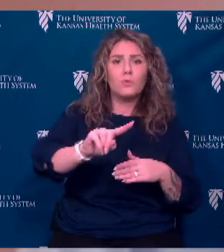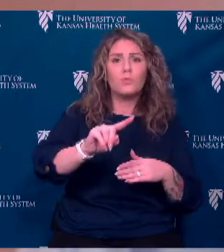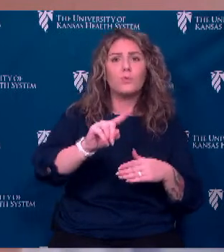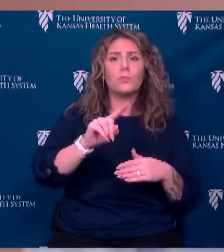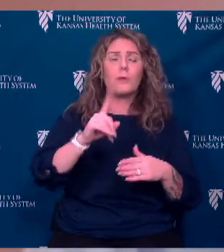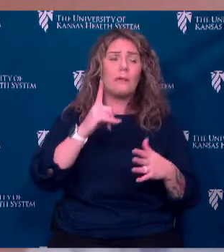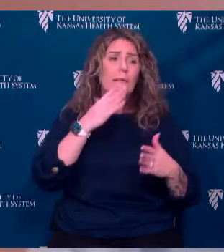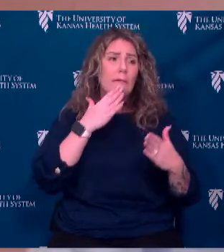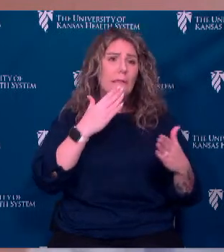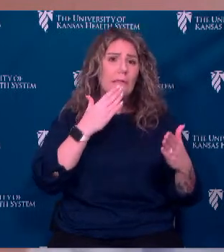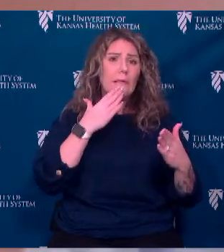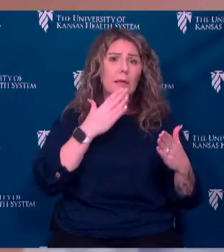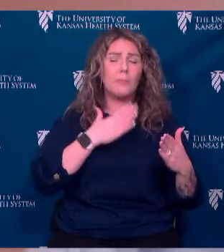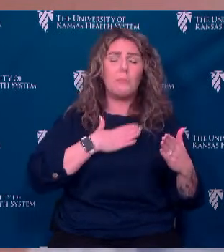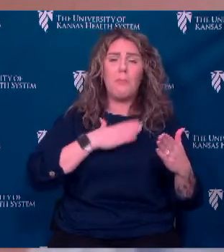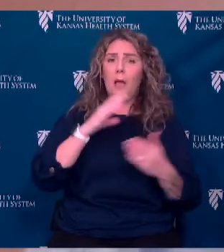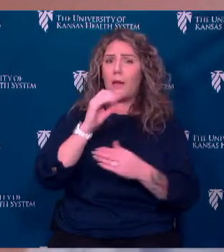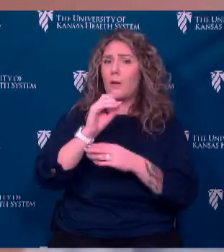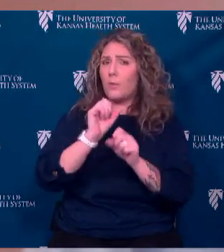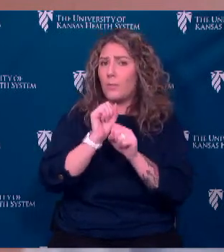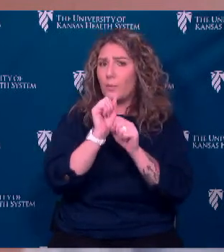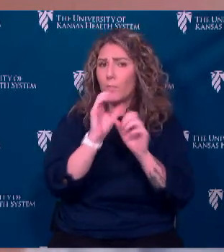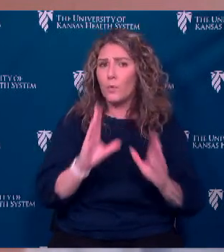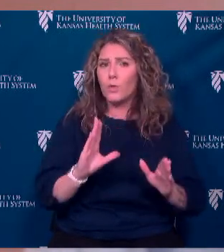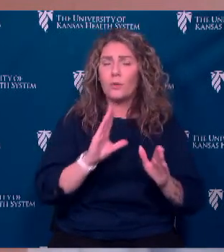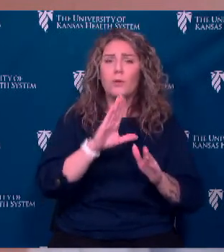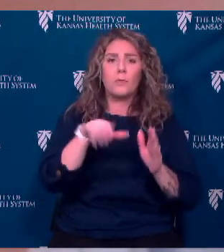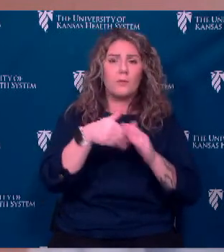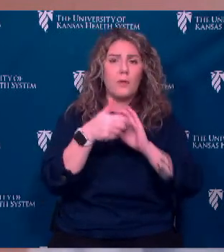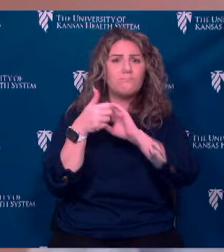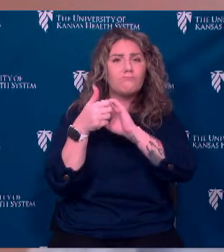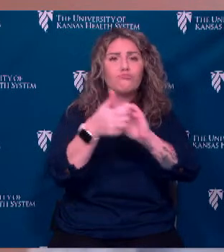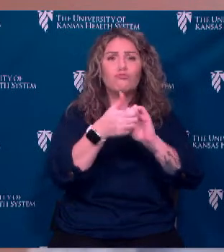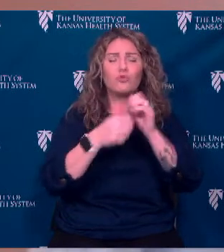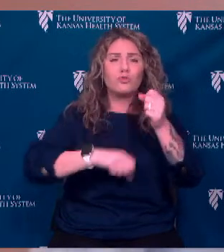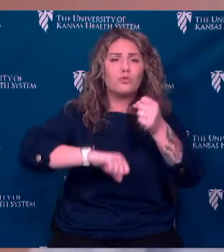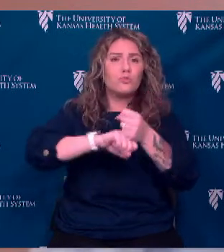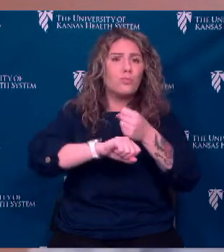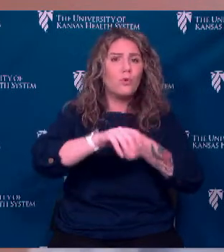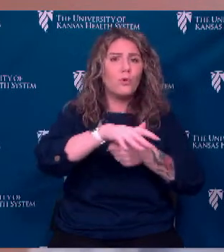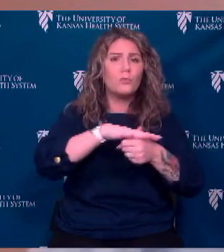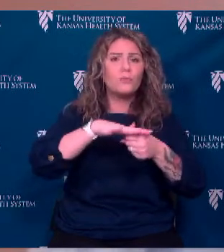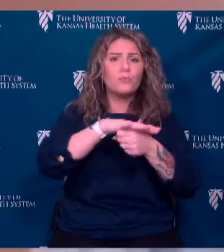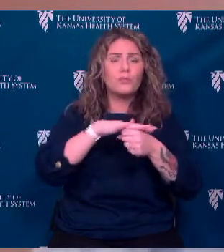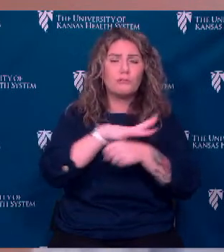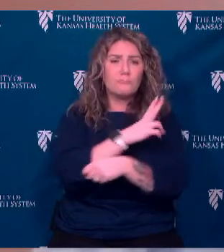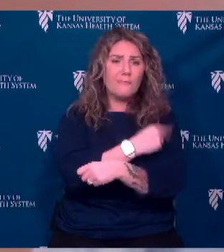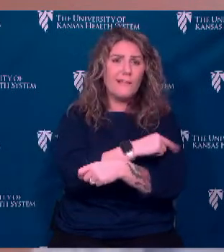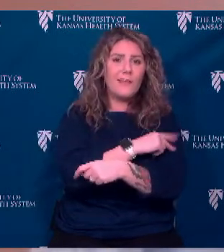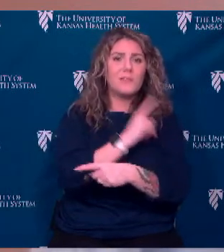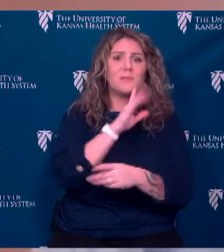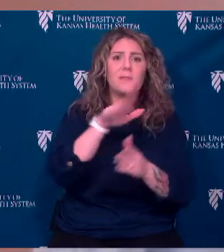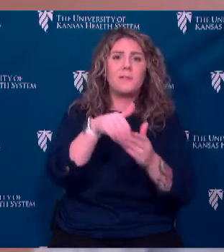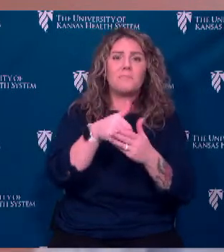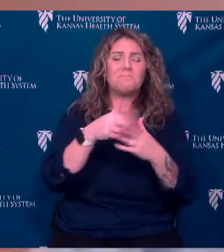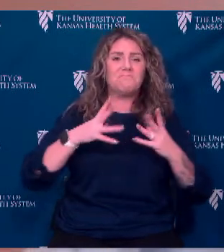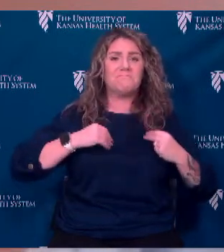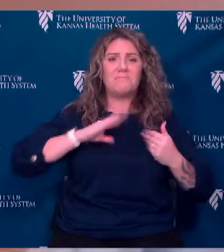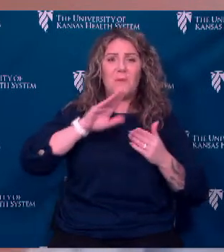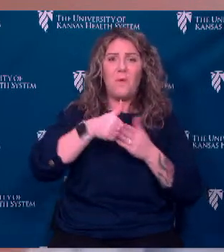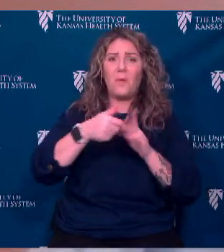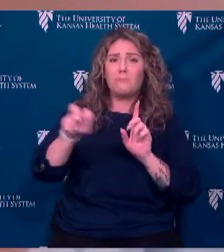my colleagues for everything you've done to support our regional hospitals and take all the transfers you